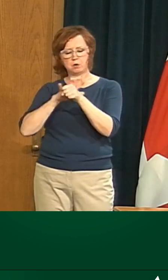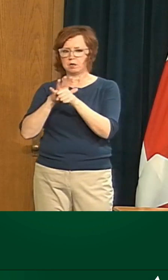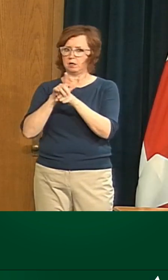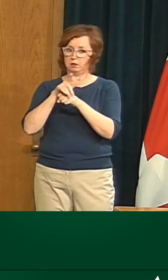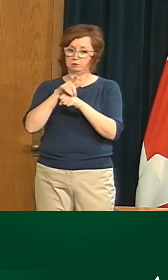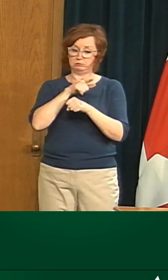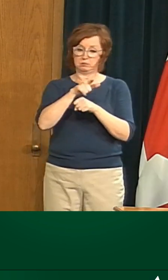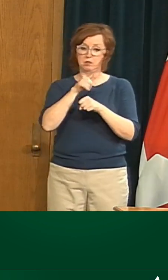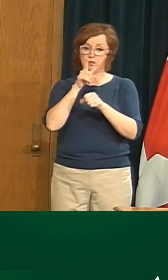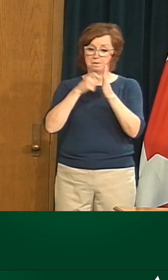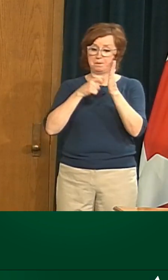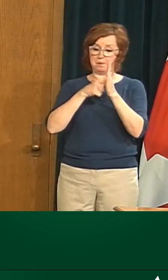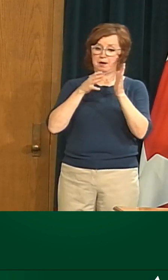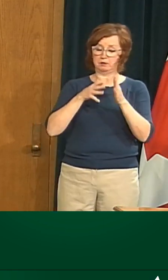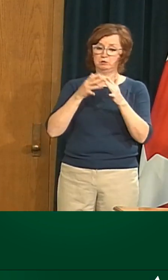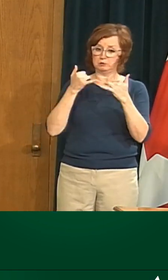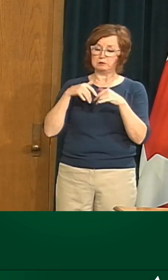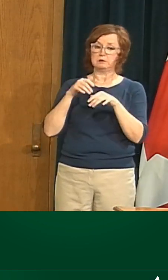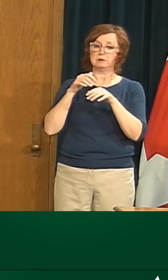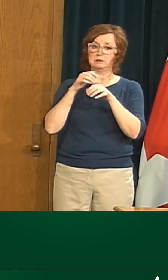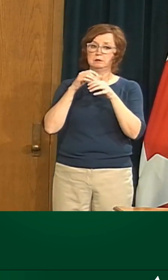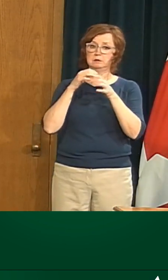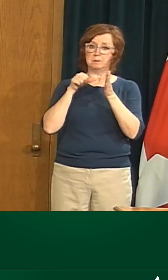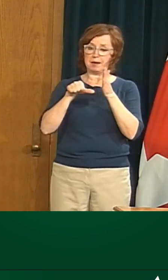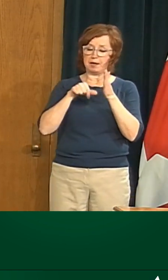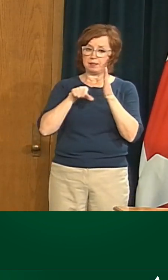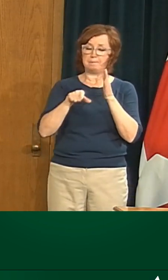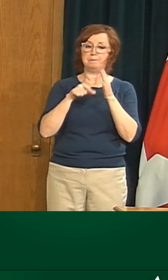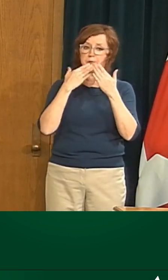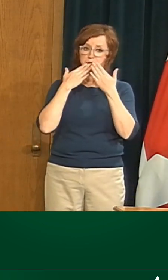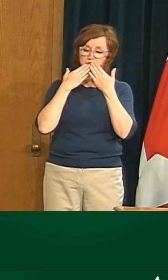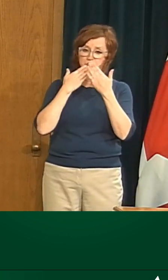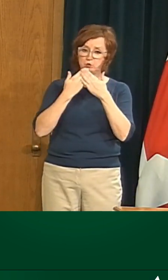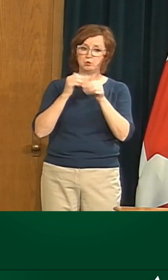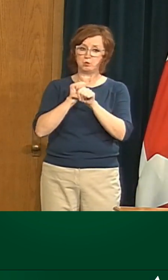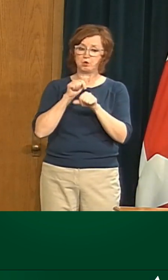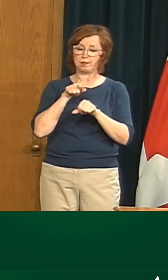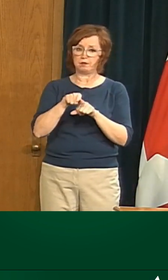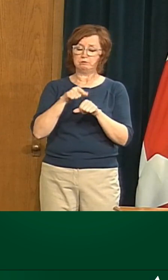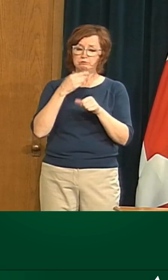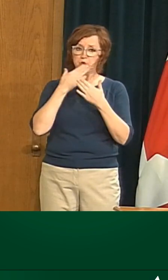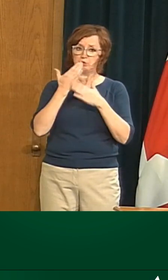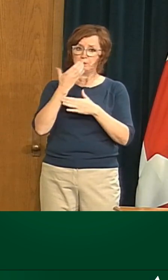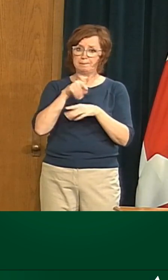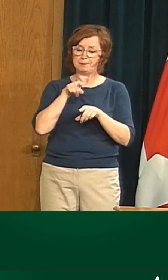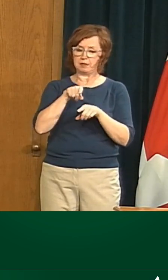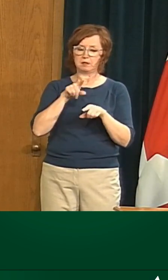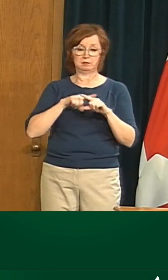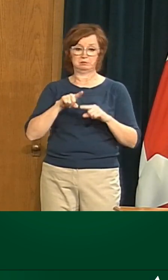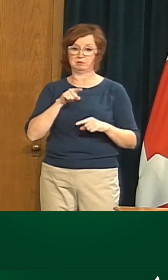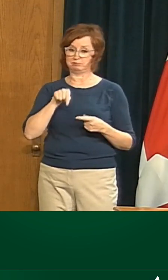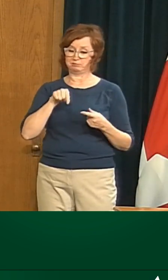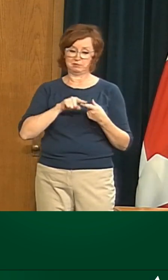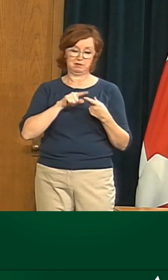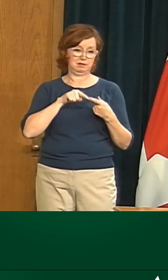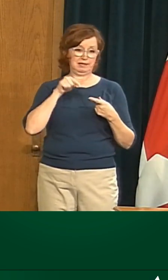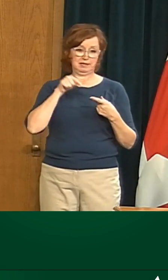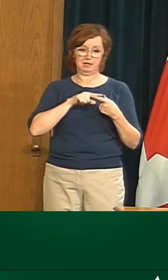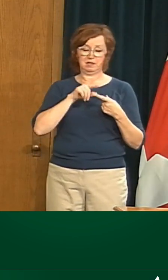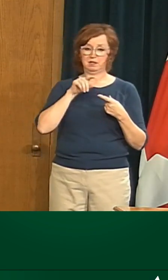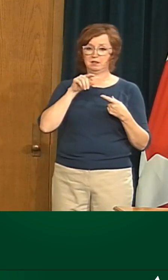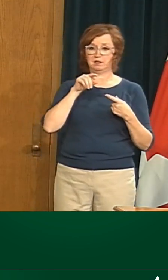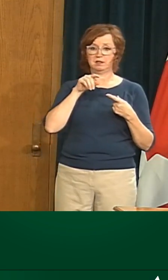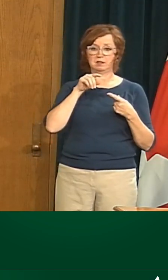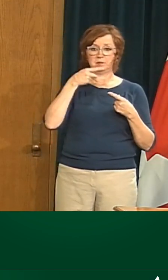of the impact this is having on our economy. We are an export-based economy. We have uranium, potash,